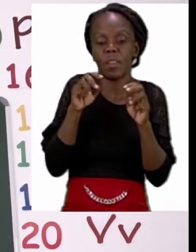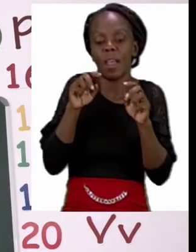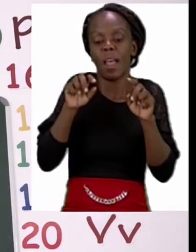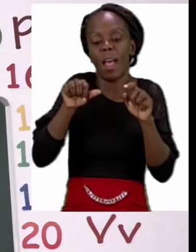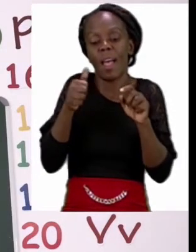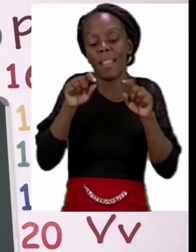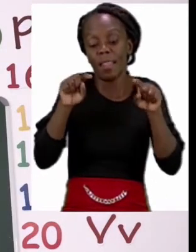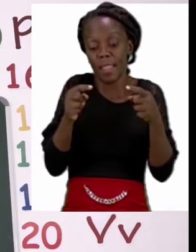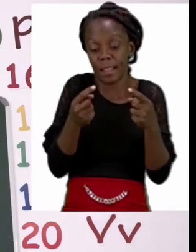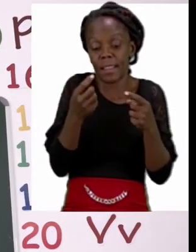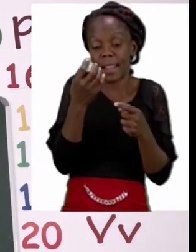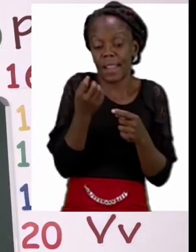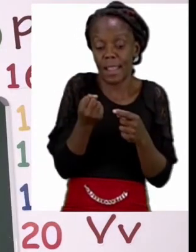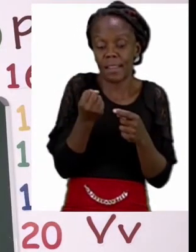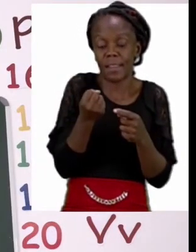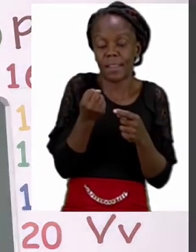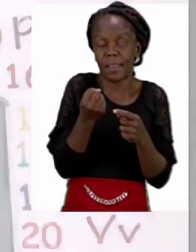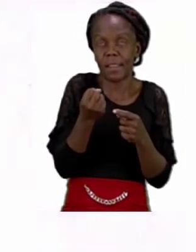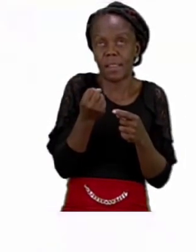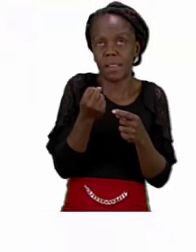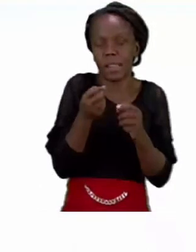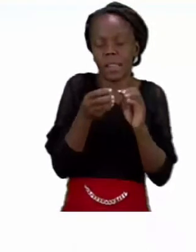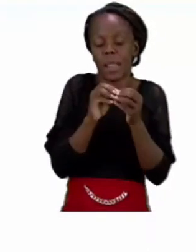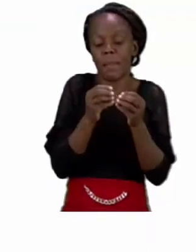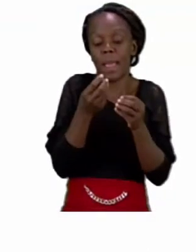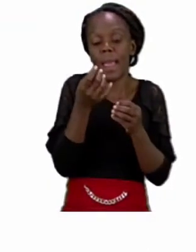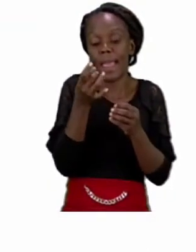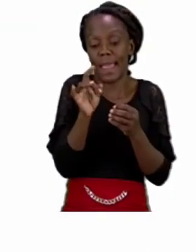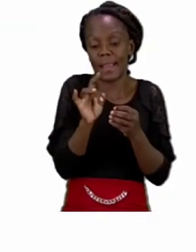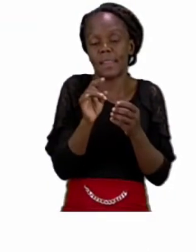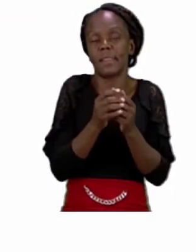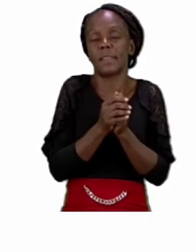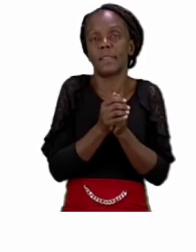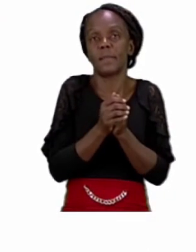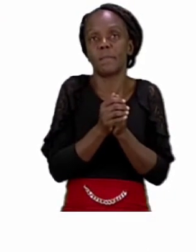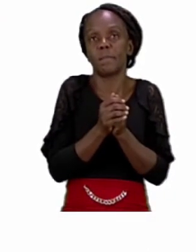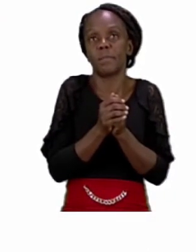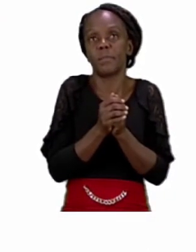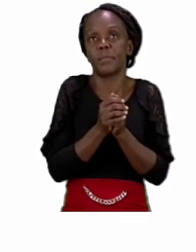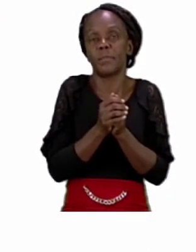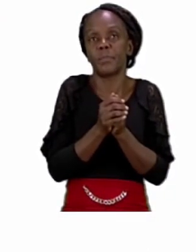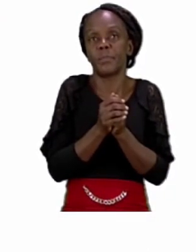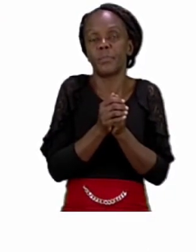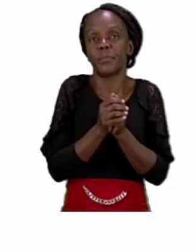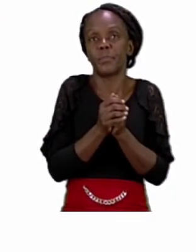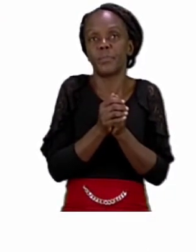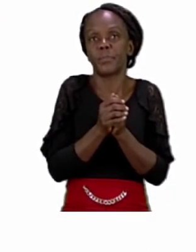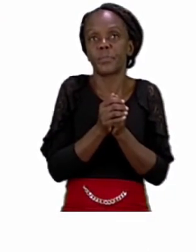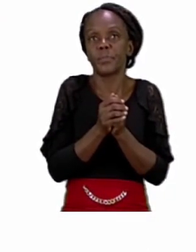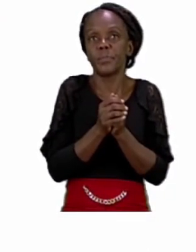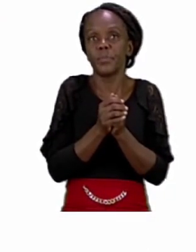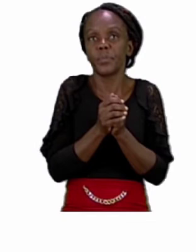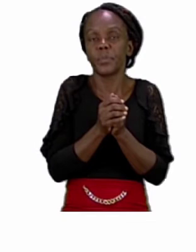where you color 8 ants, and then you're going to color, or rather circle, the image that